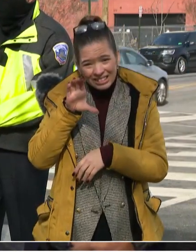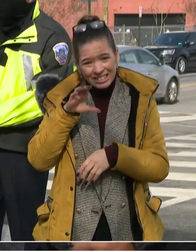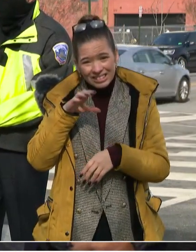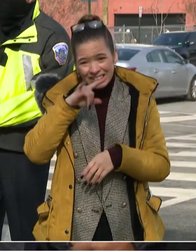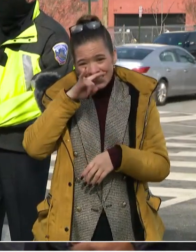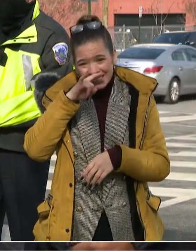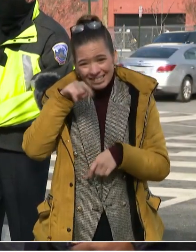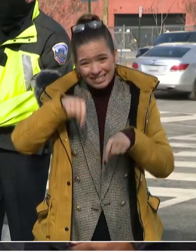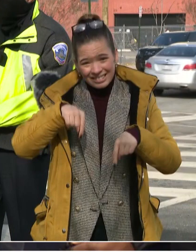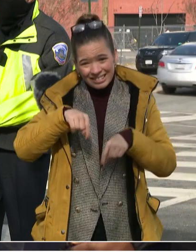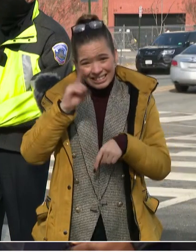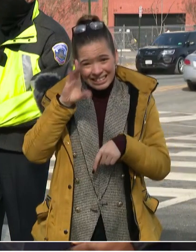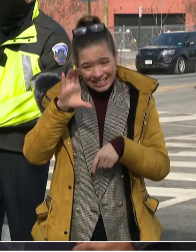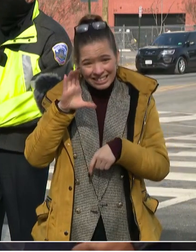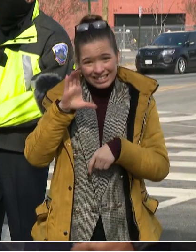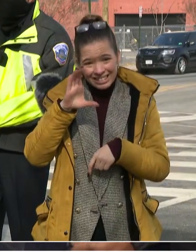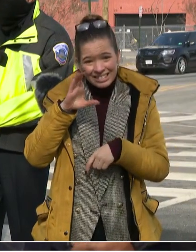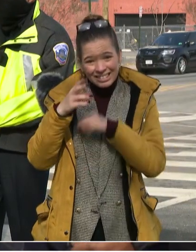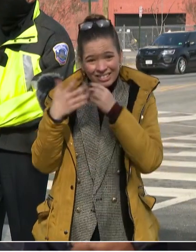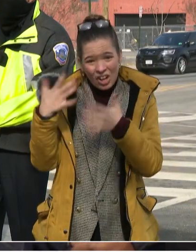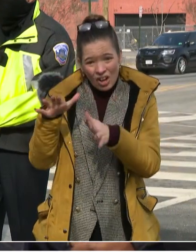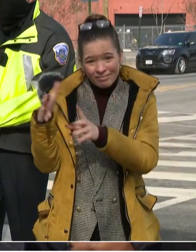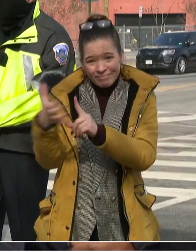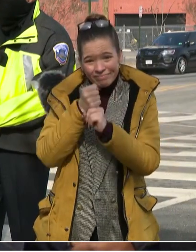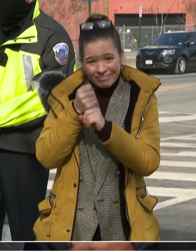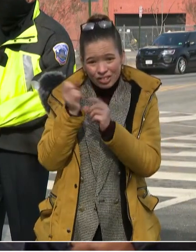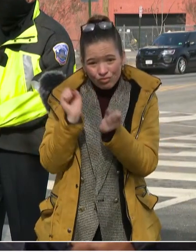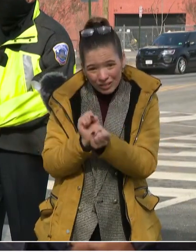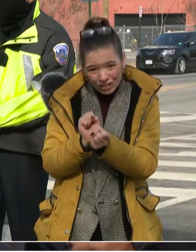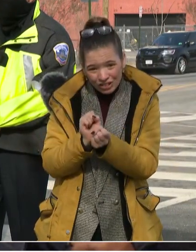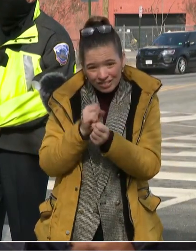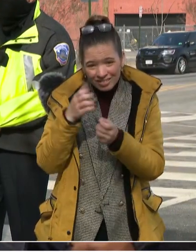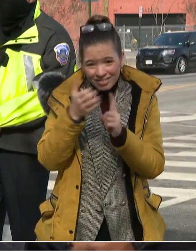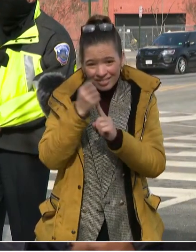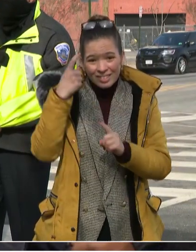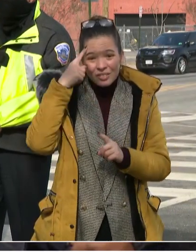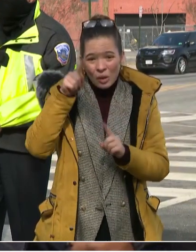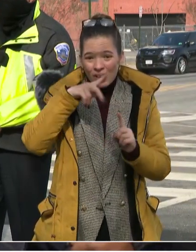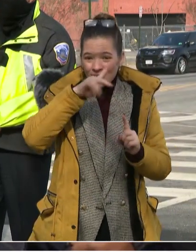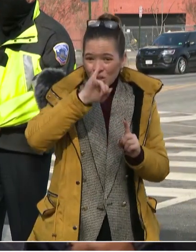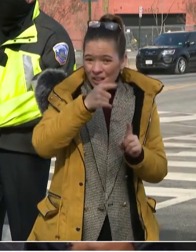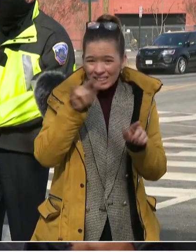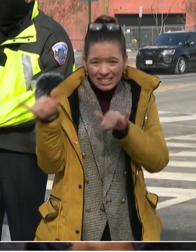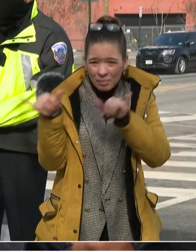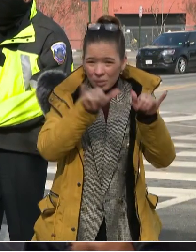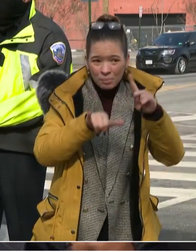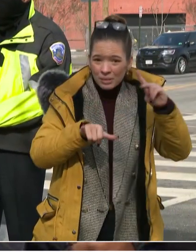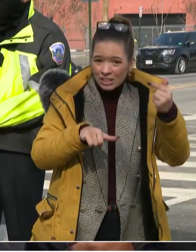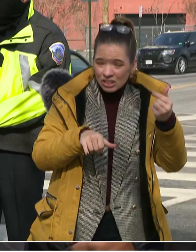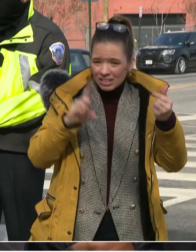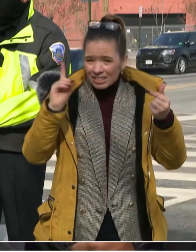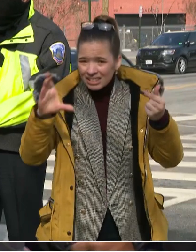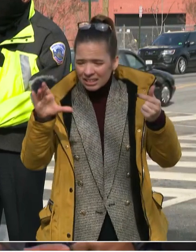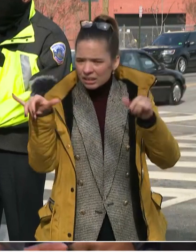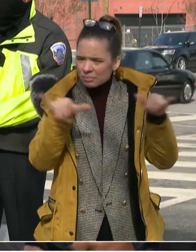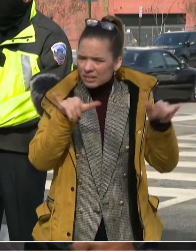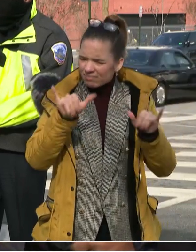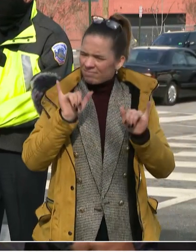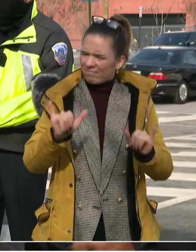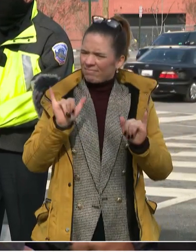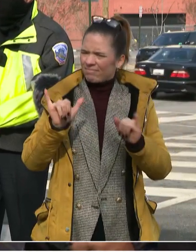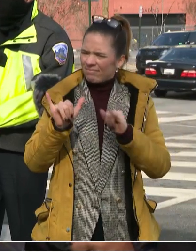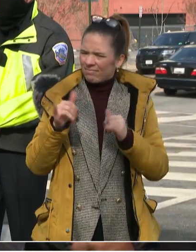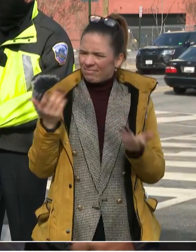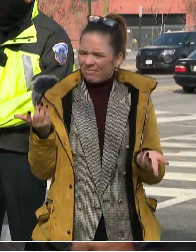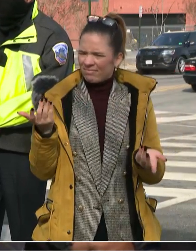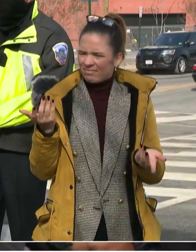for carjacking. Over 100 kids arrested in Prince George's County for carjacking. Where are these young people right now? Are they receiving the